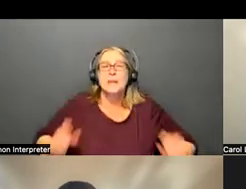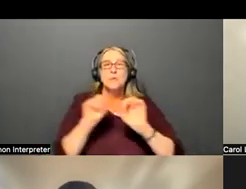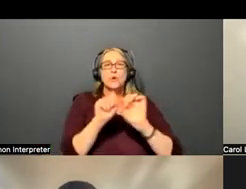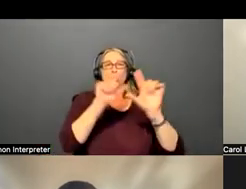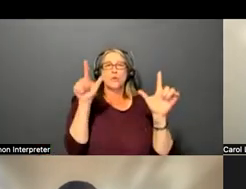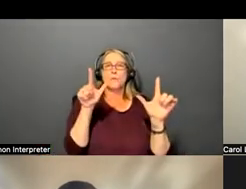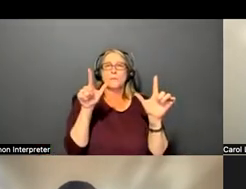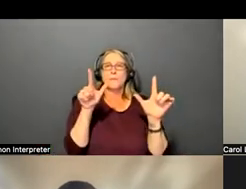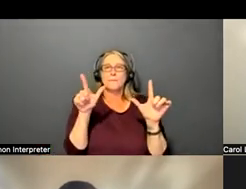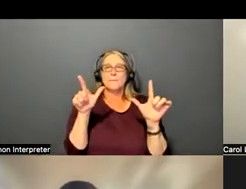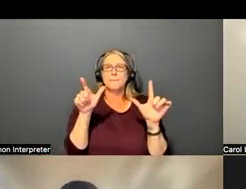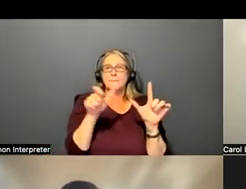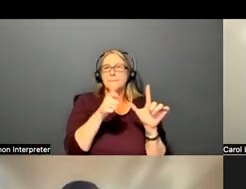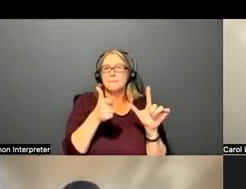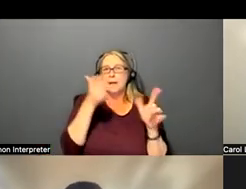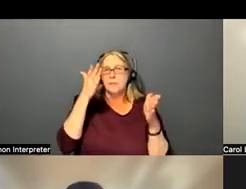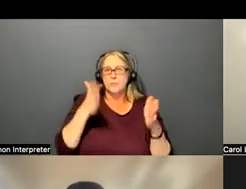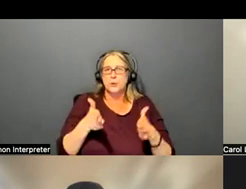slides.